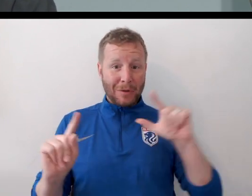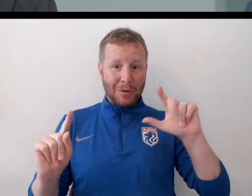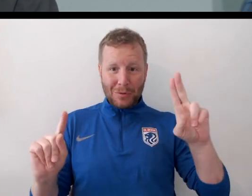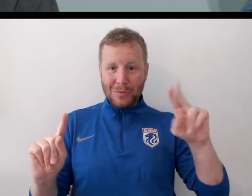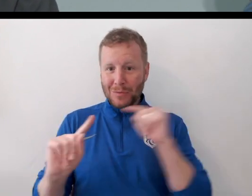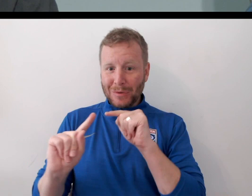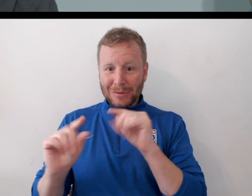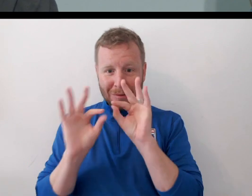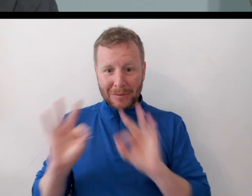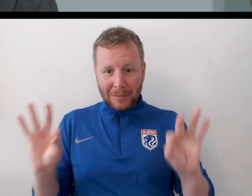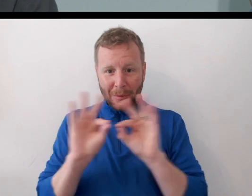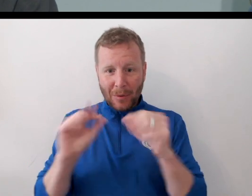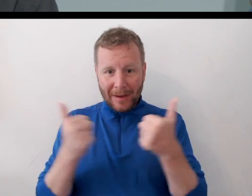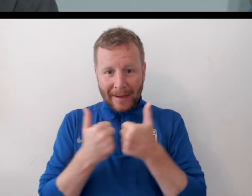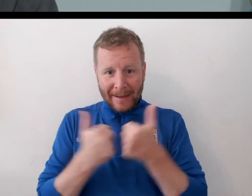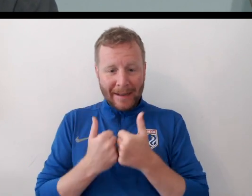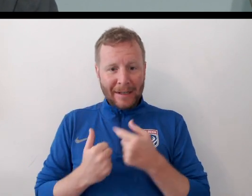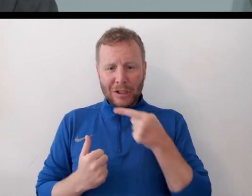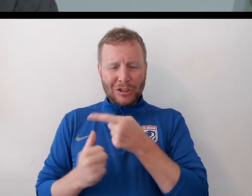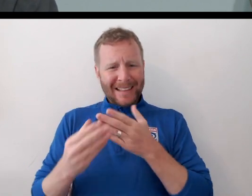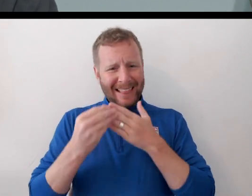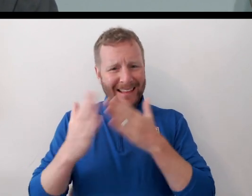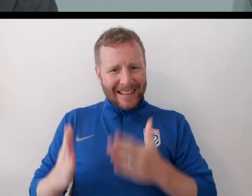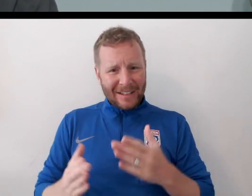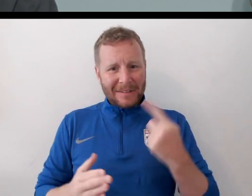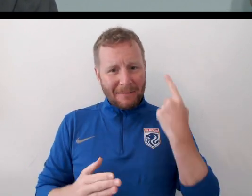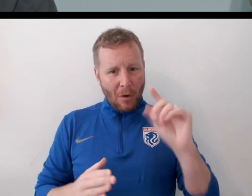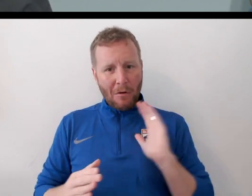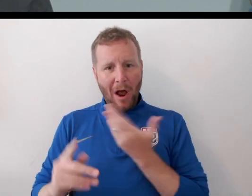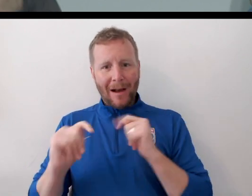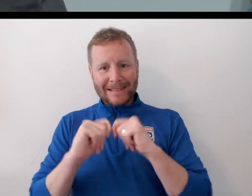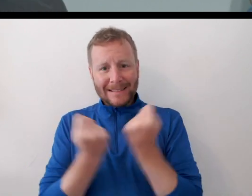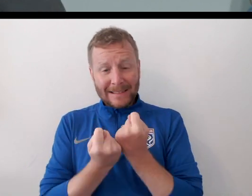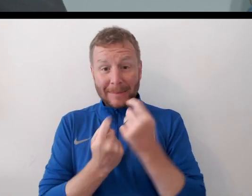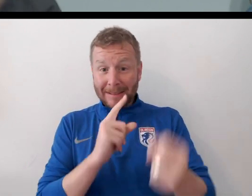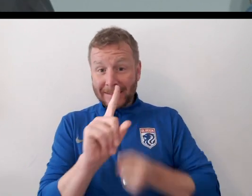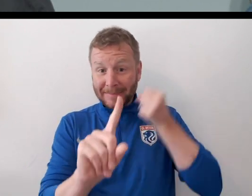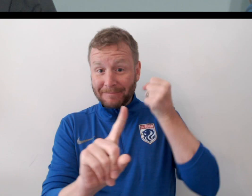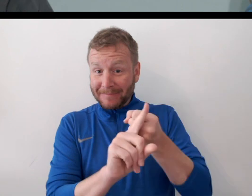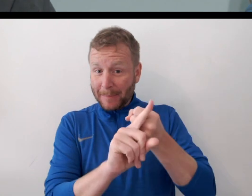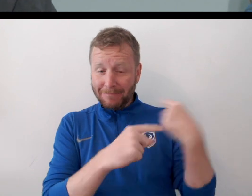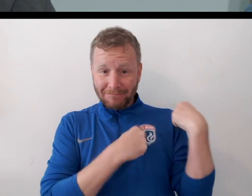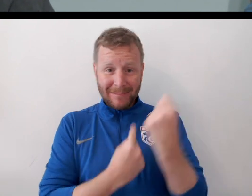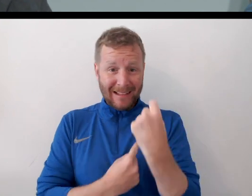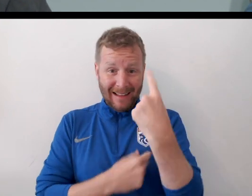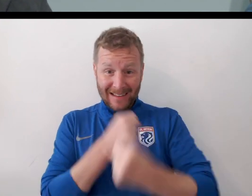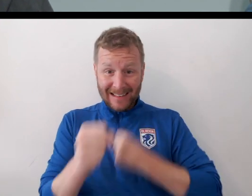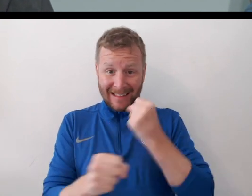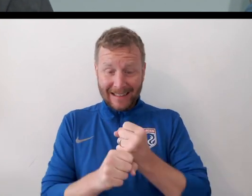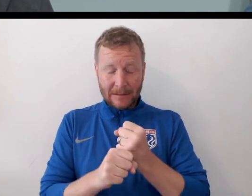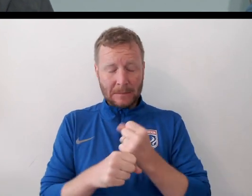Lou. This is an important game. She's been such a good leader for the Reign and such an impactful player throughout her 11 years. That's